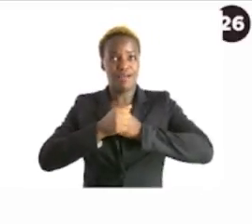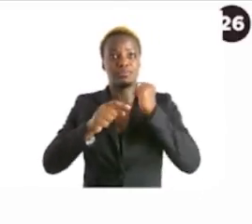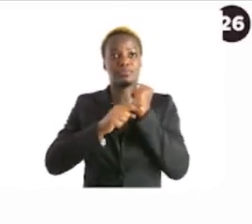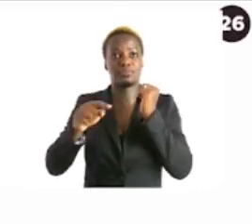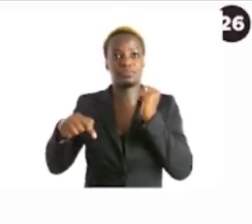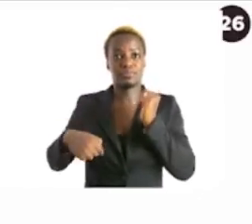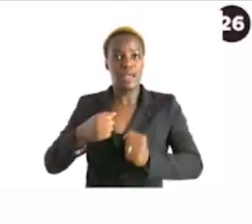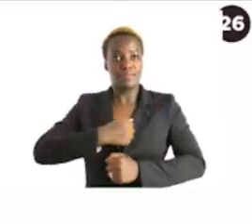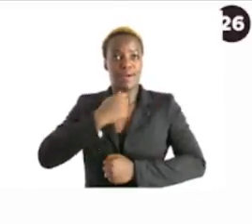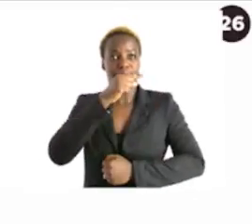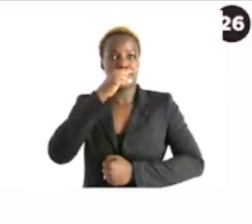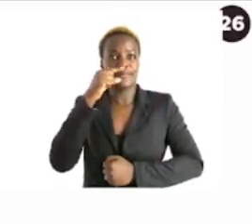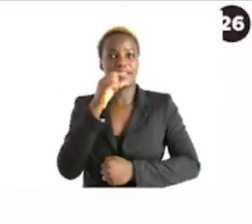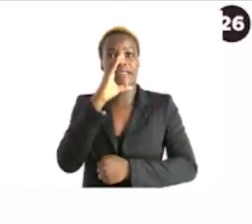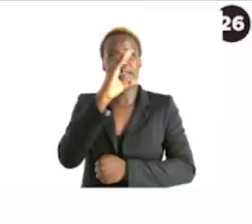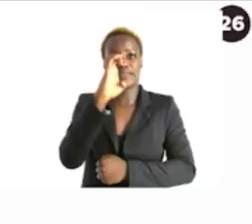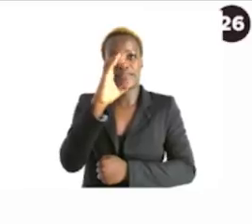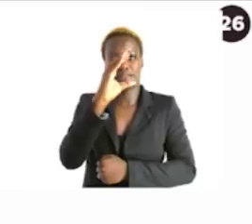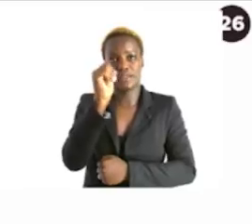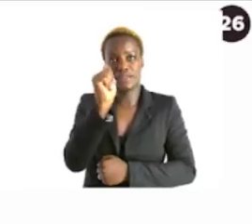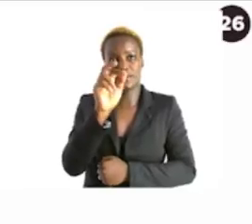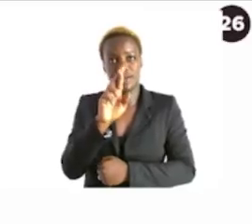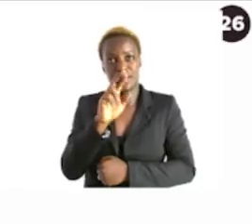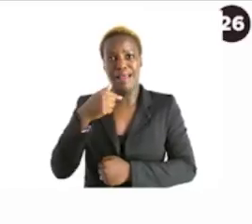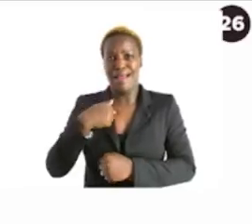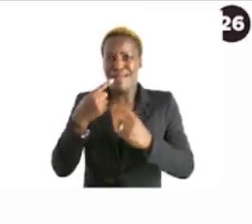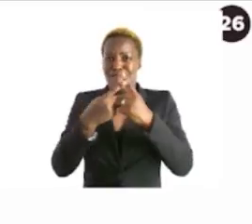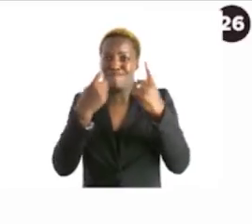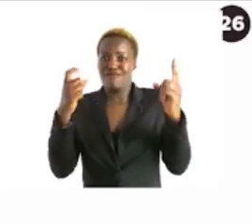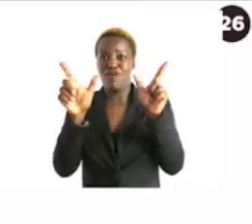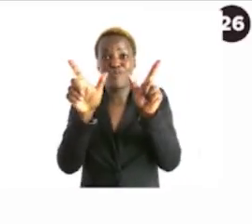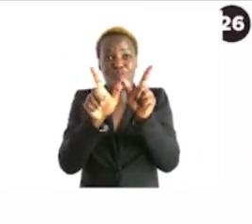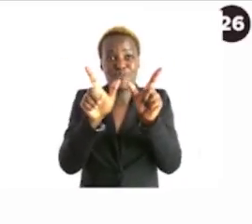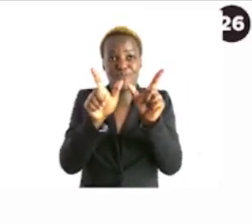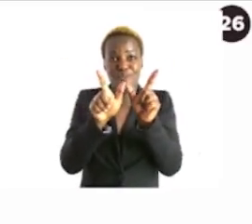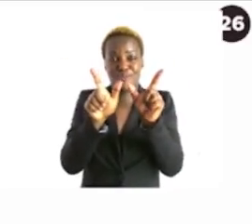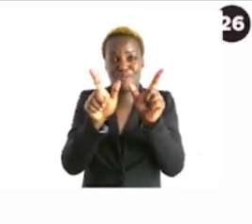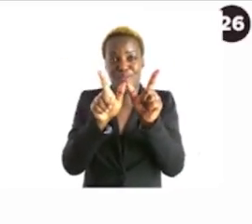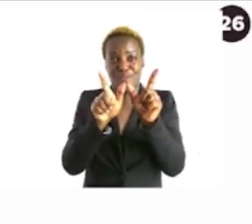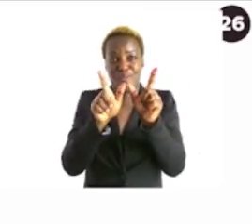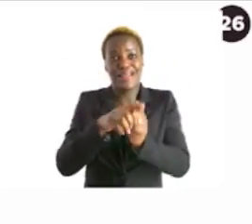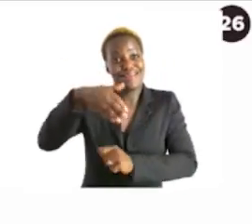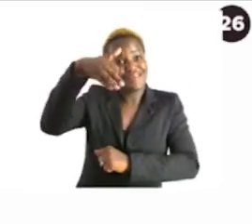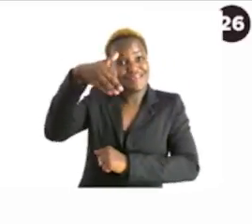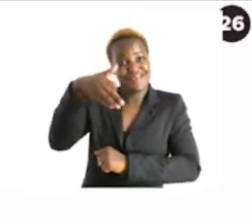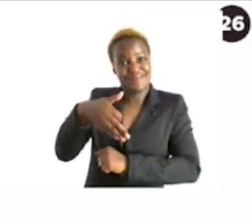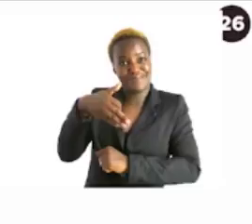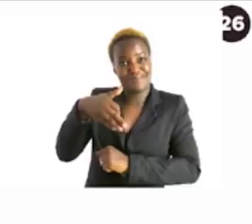my name is caesar i come from bentuk the capital city of namibia